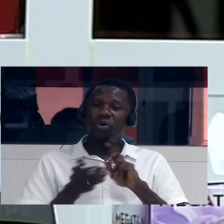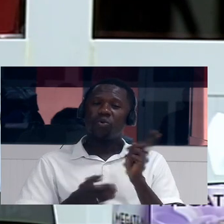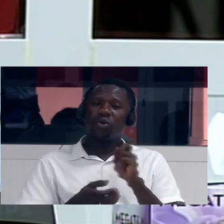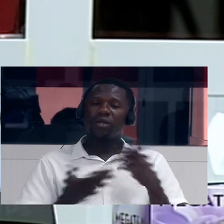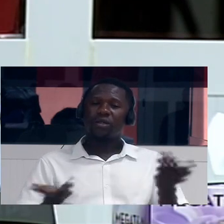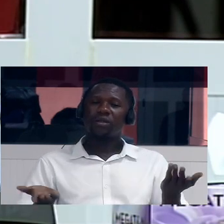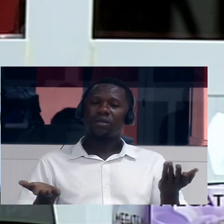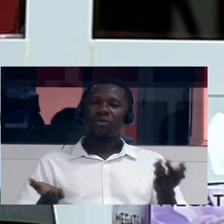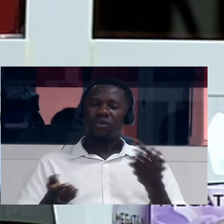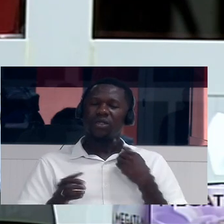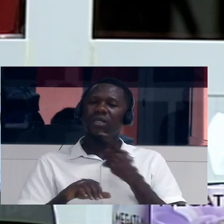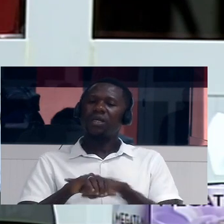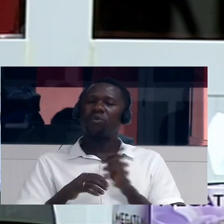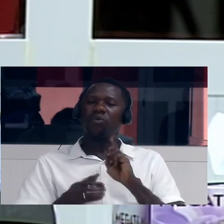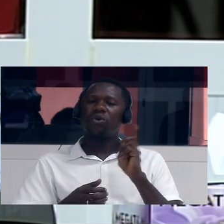period. Okay.